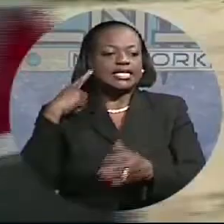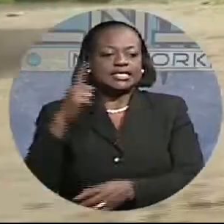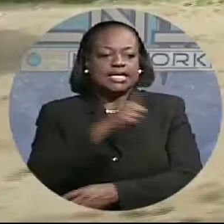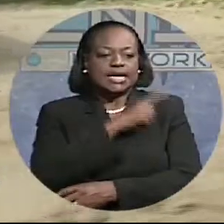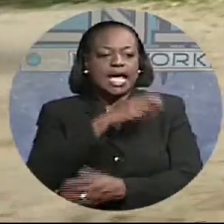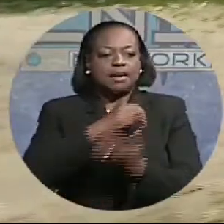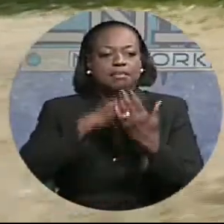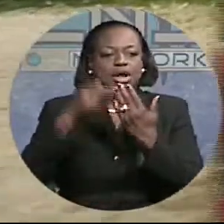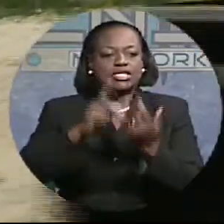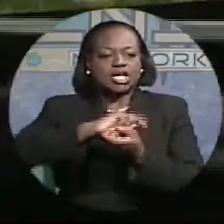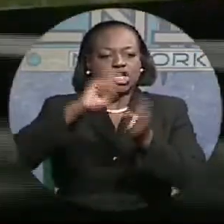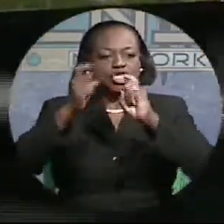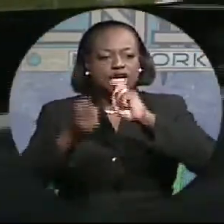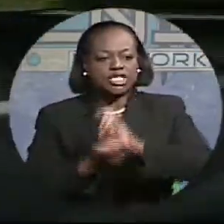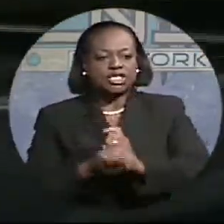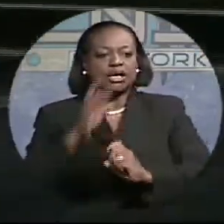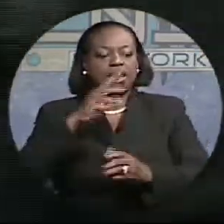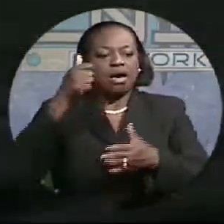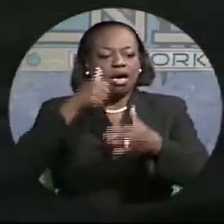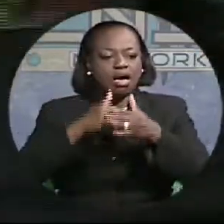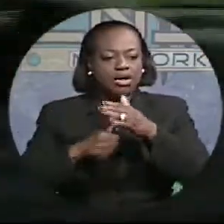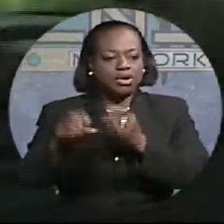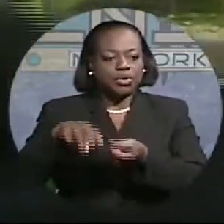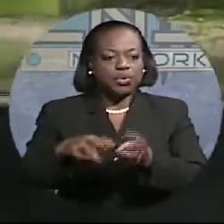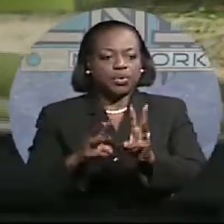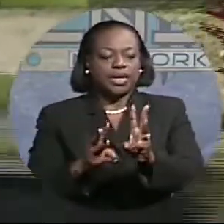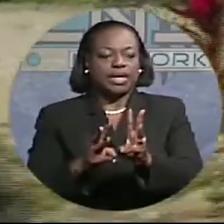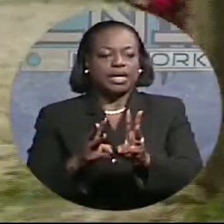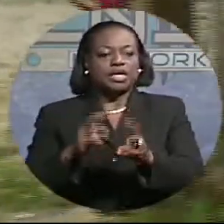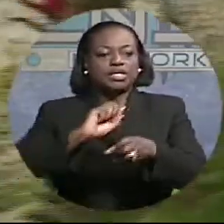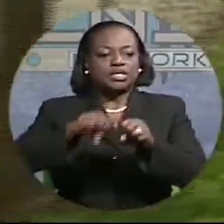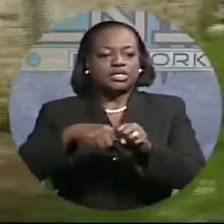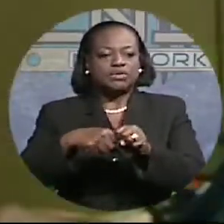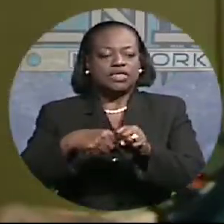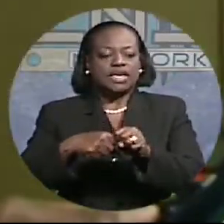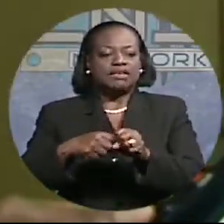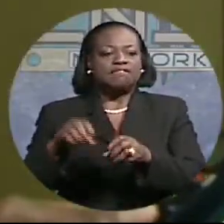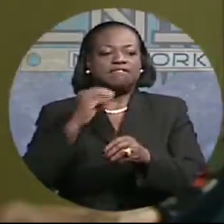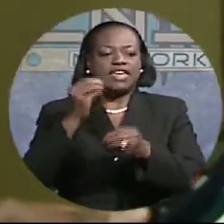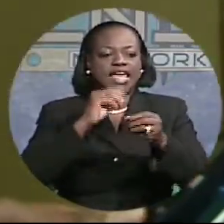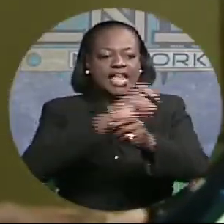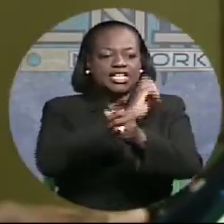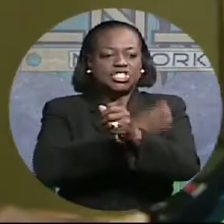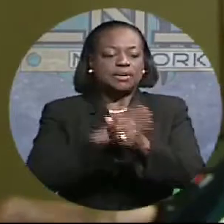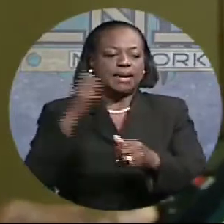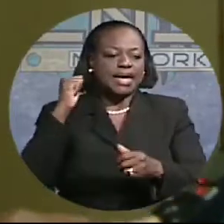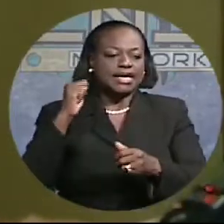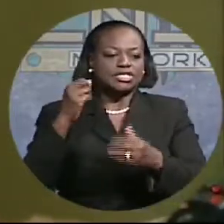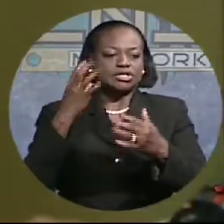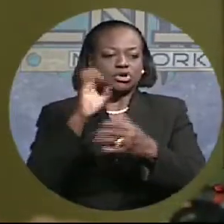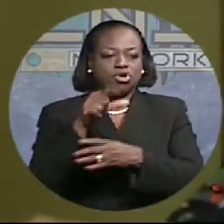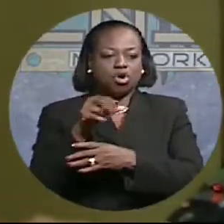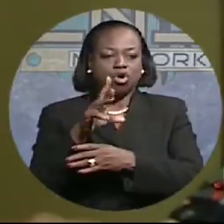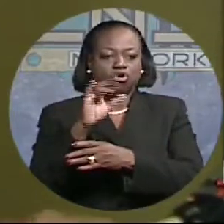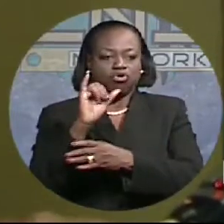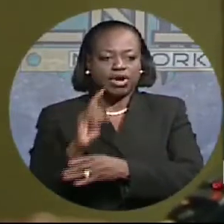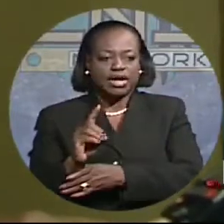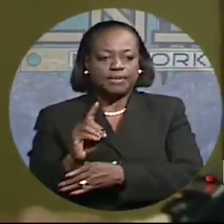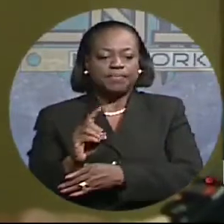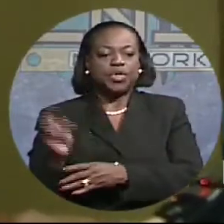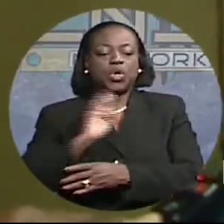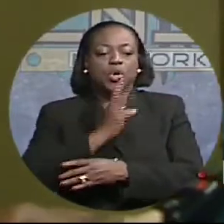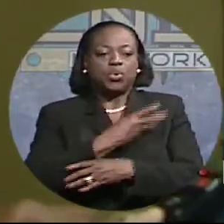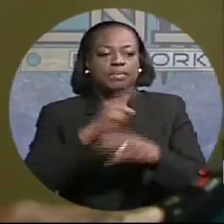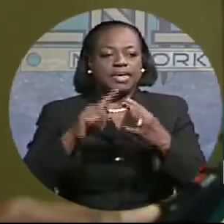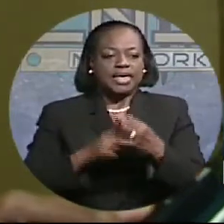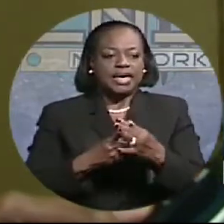policy changes are underway so that residents can feed energy back to the grid. We begin our residential energy